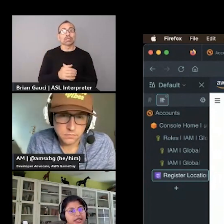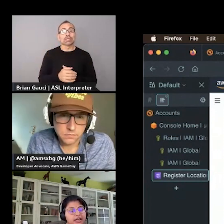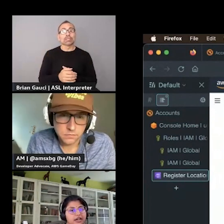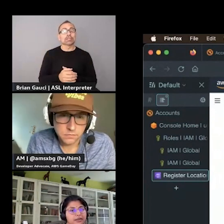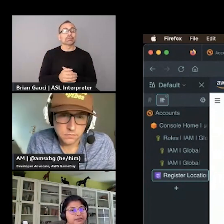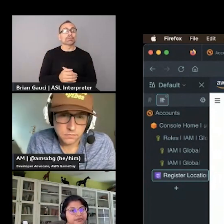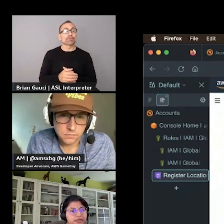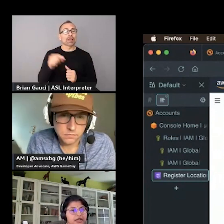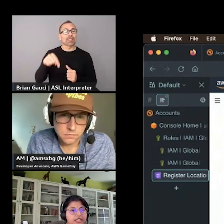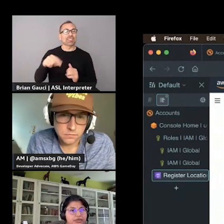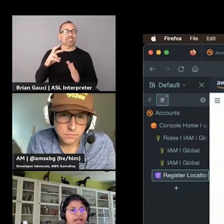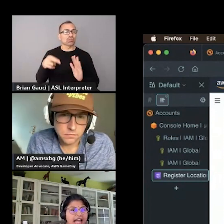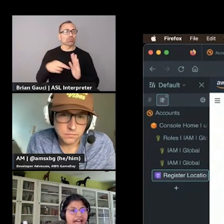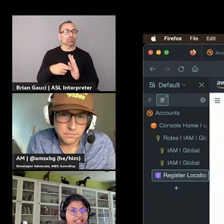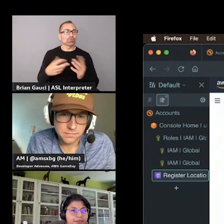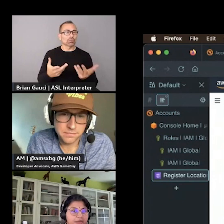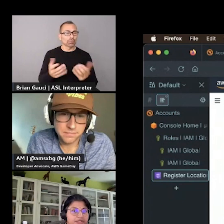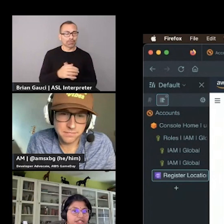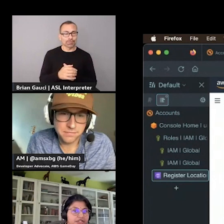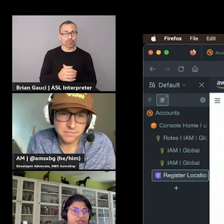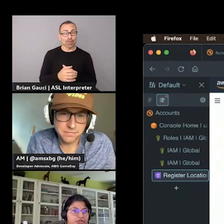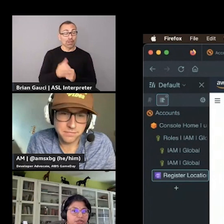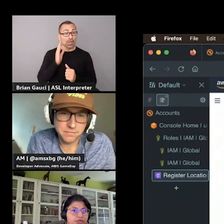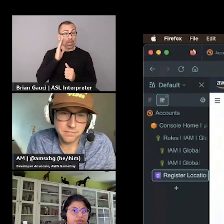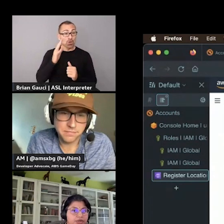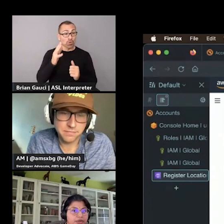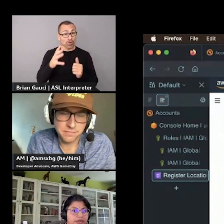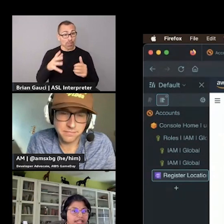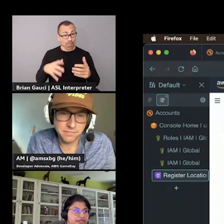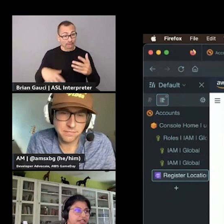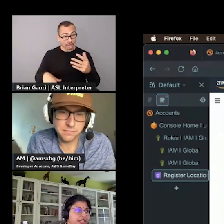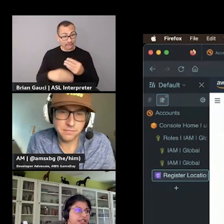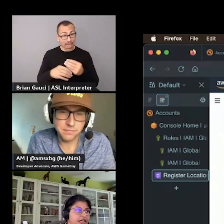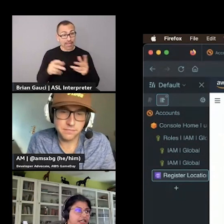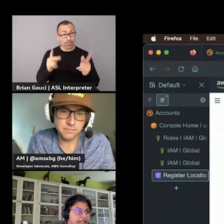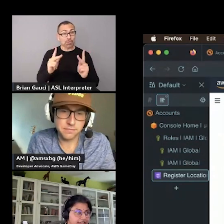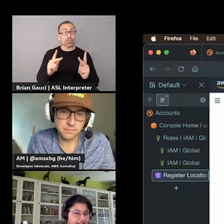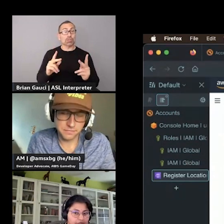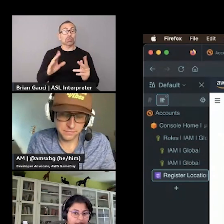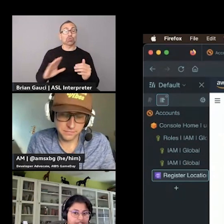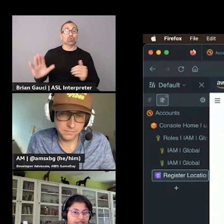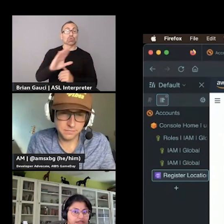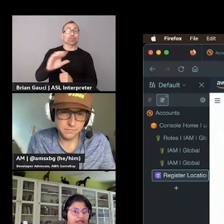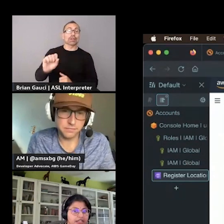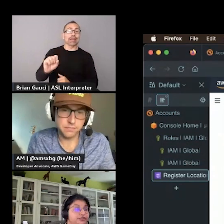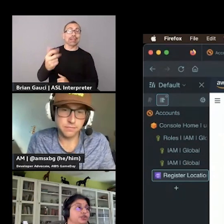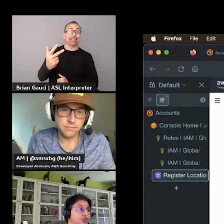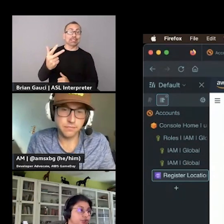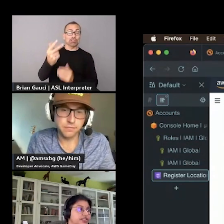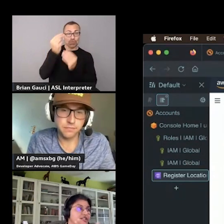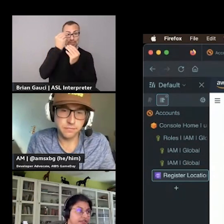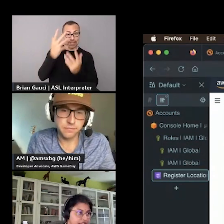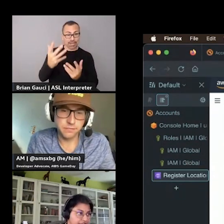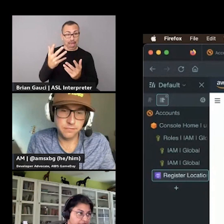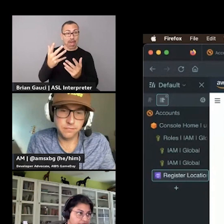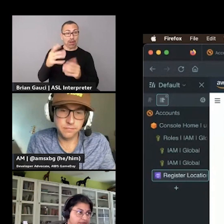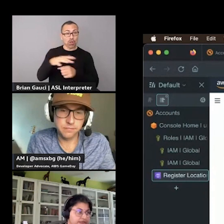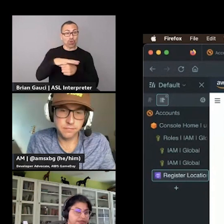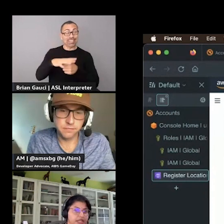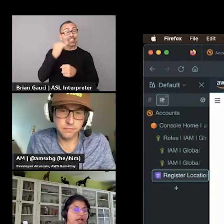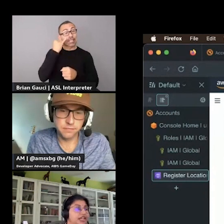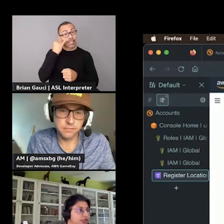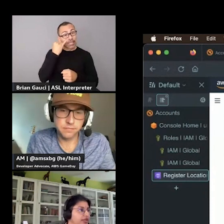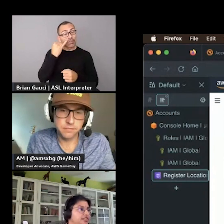is it will add the permissions to your S3 dataset location if you choose the service linked